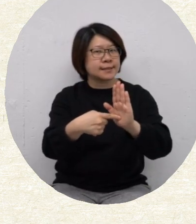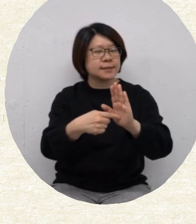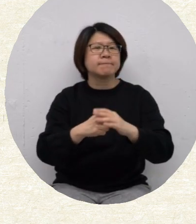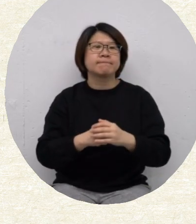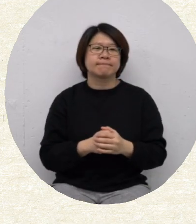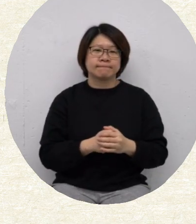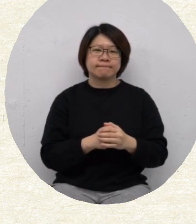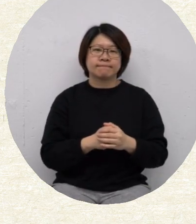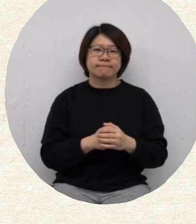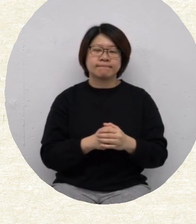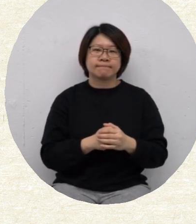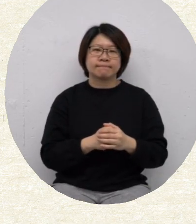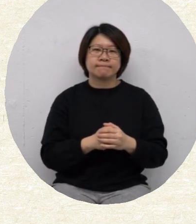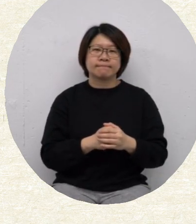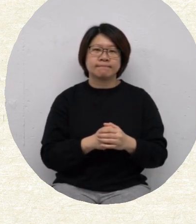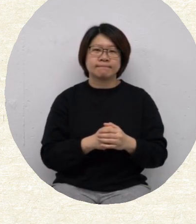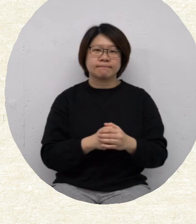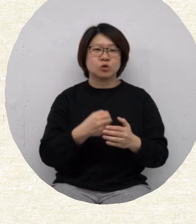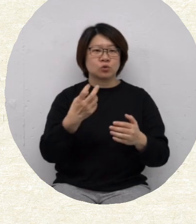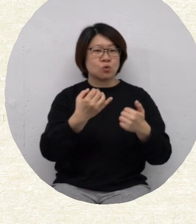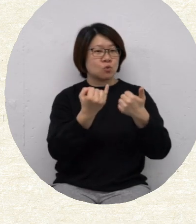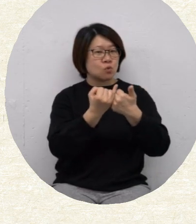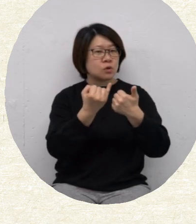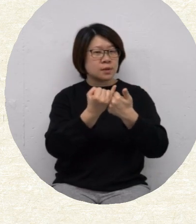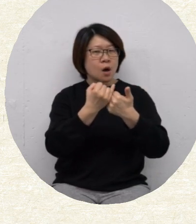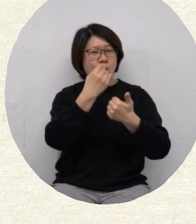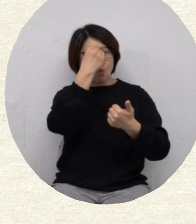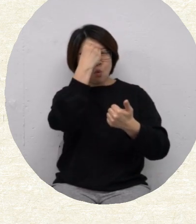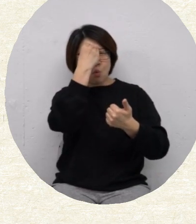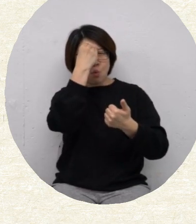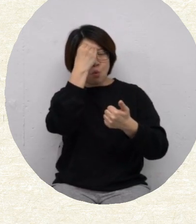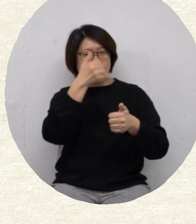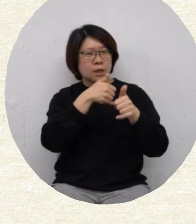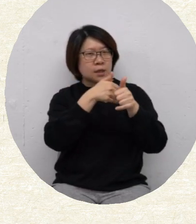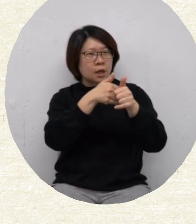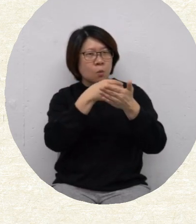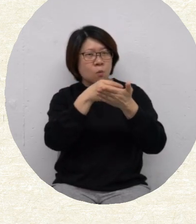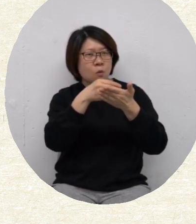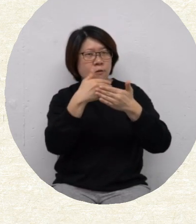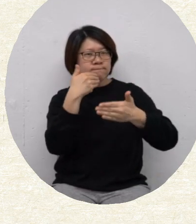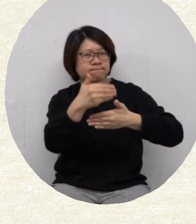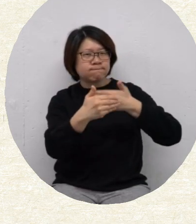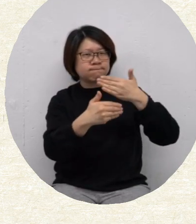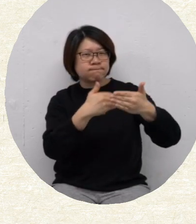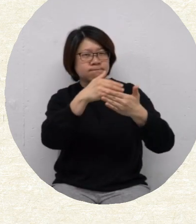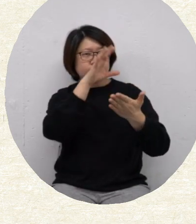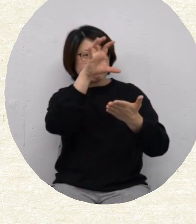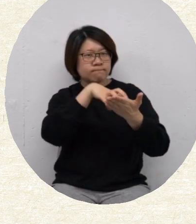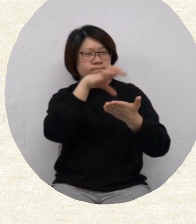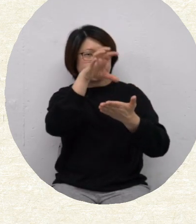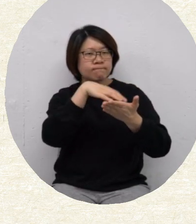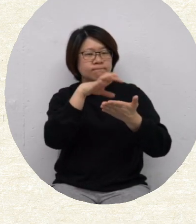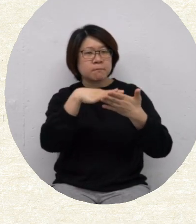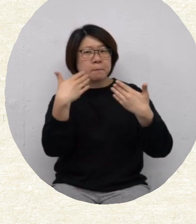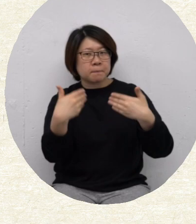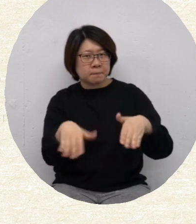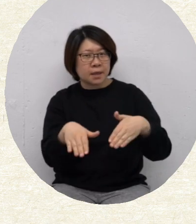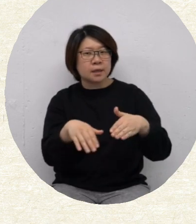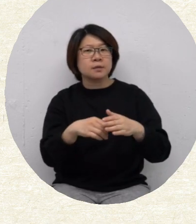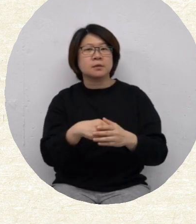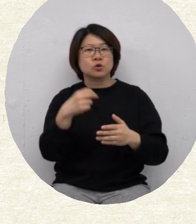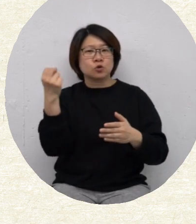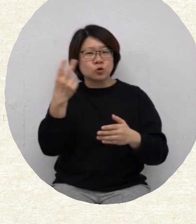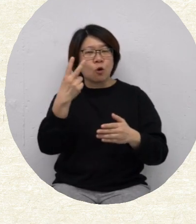using brushstrokes and study them by copying them and creating their own imagery. Over time, these books